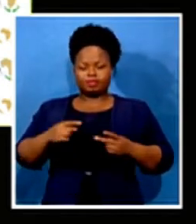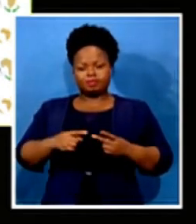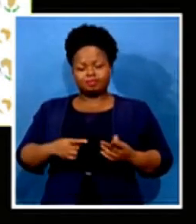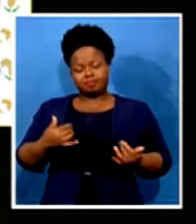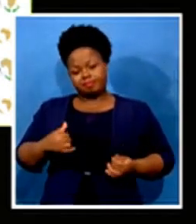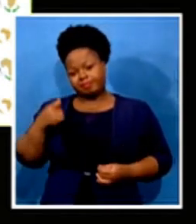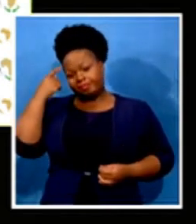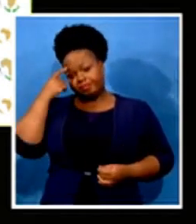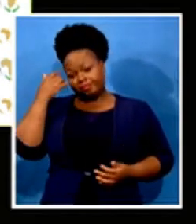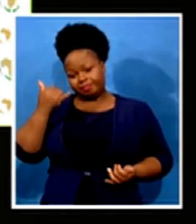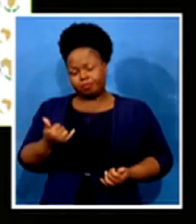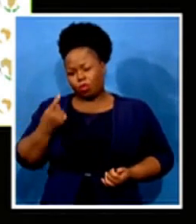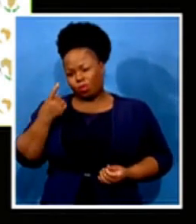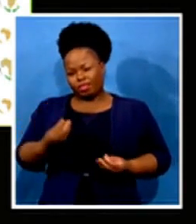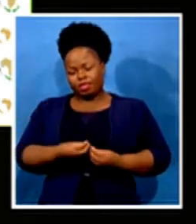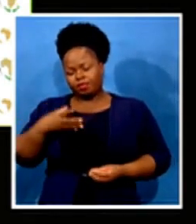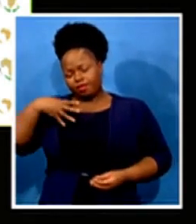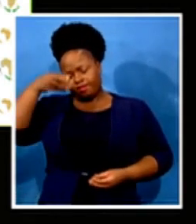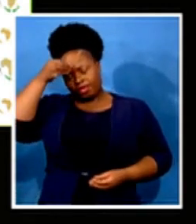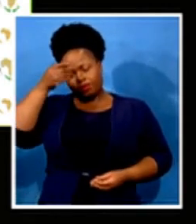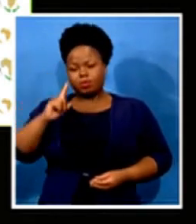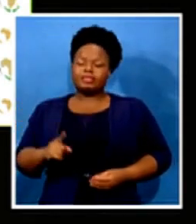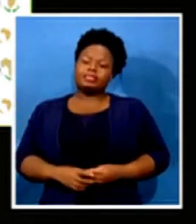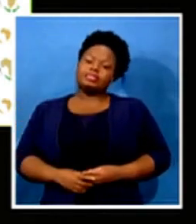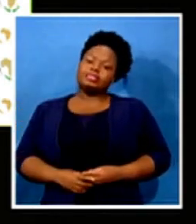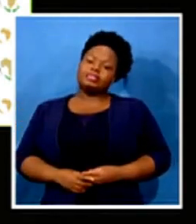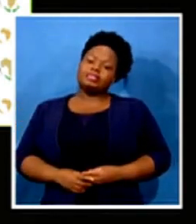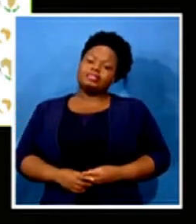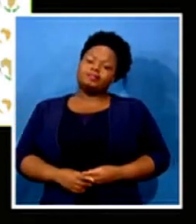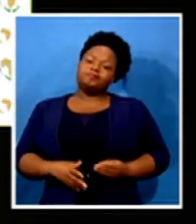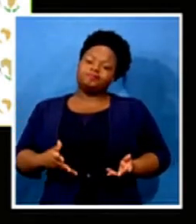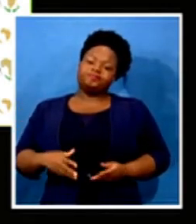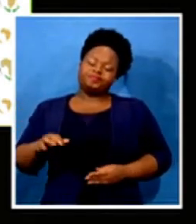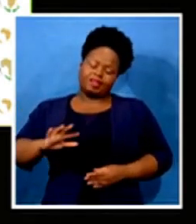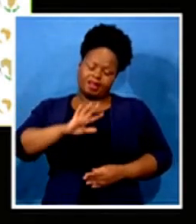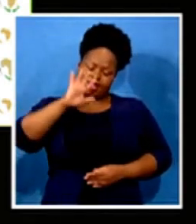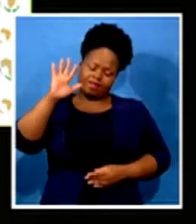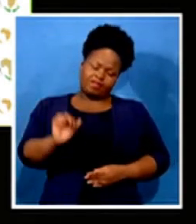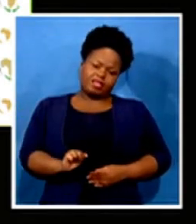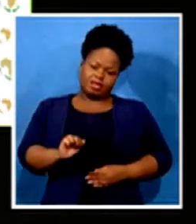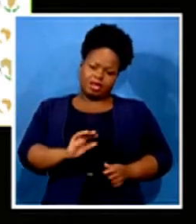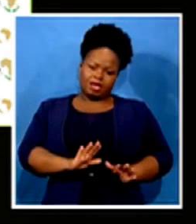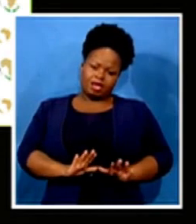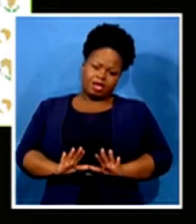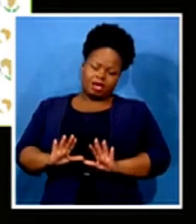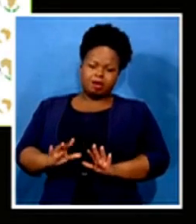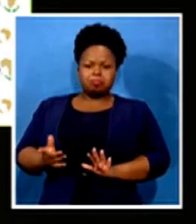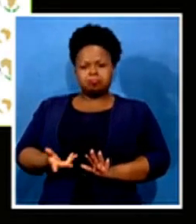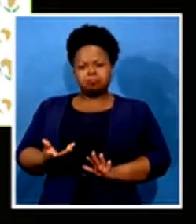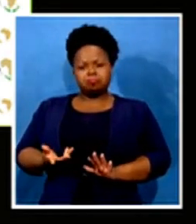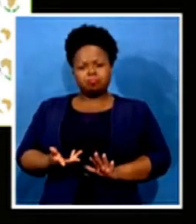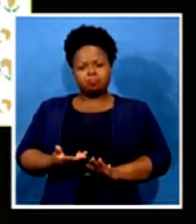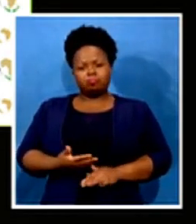with respect to this pandemic in Africa is that cooperation and collaboration and